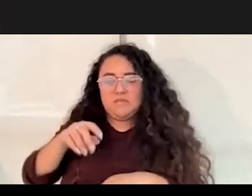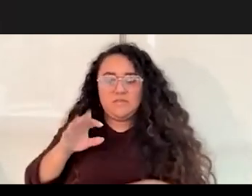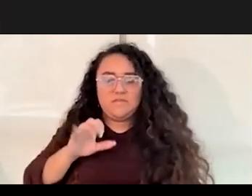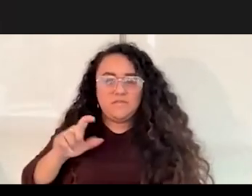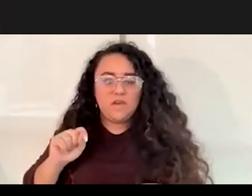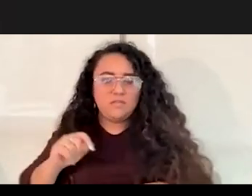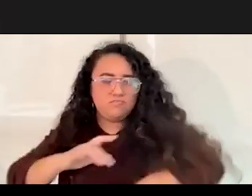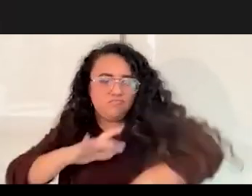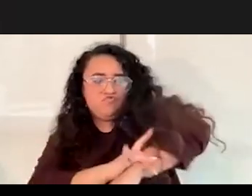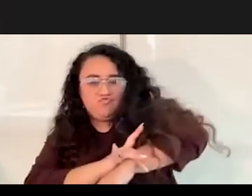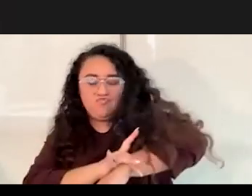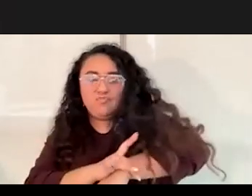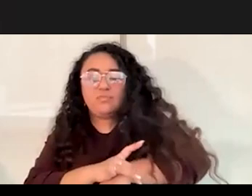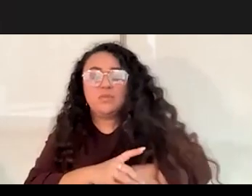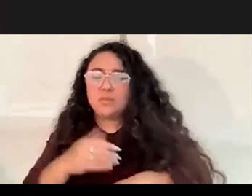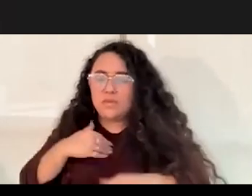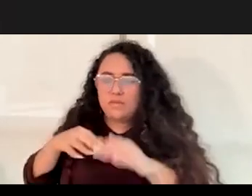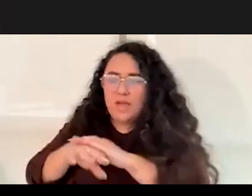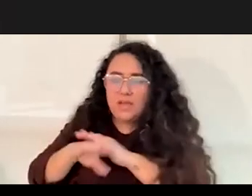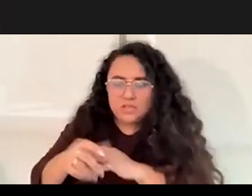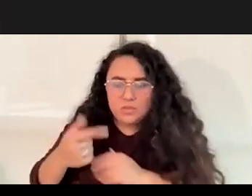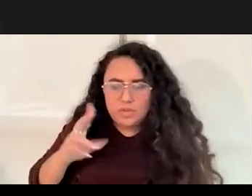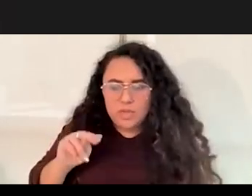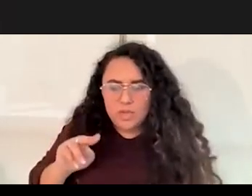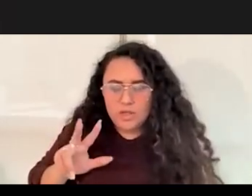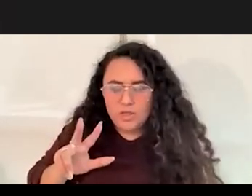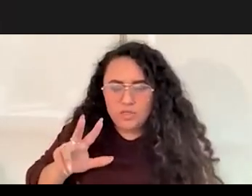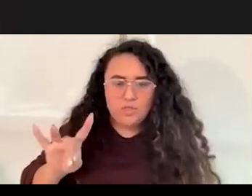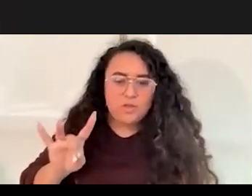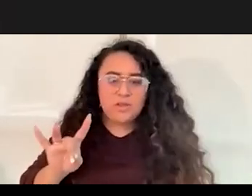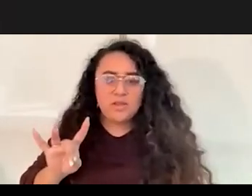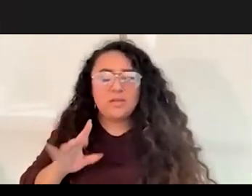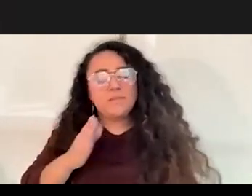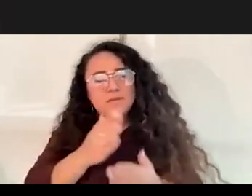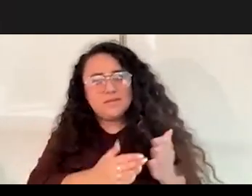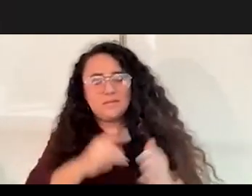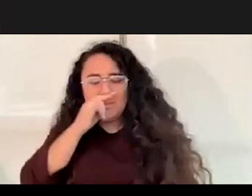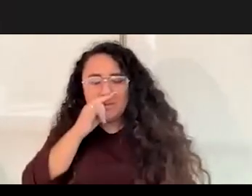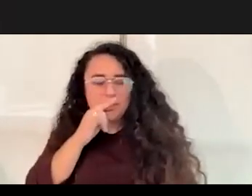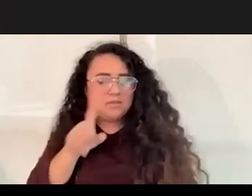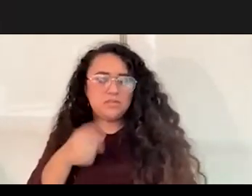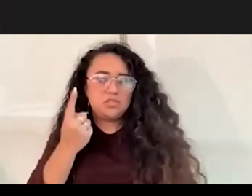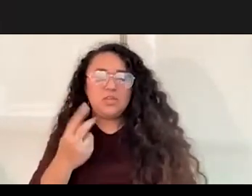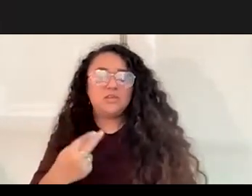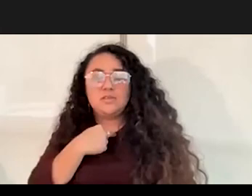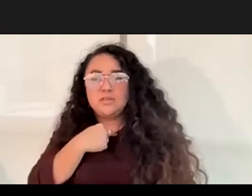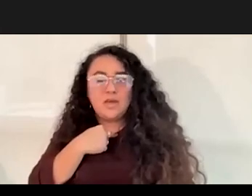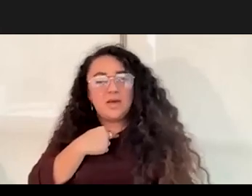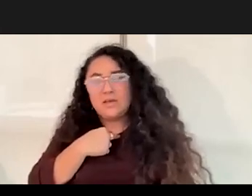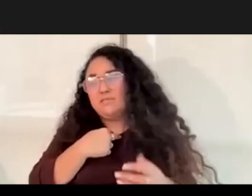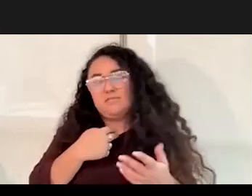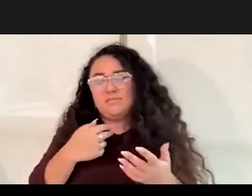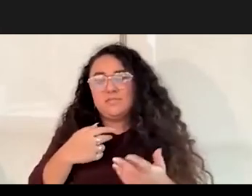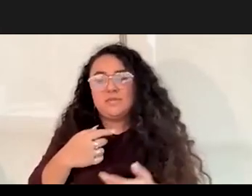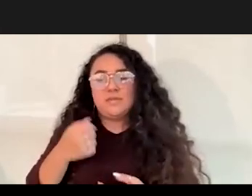has access to a 38. You know, some of these kids are just, they're caught up in the gang life and they see